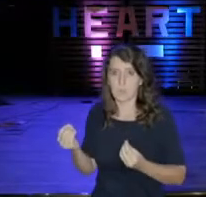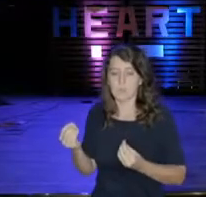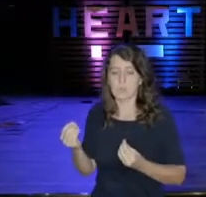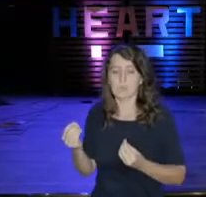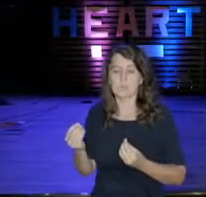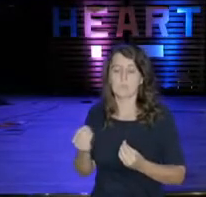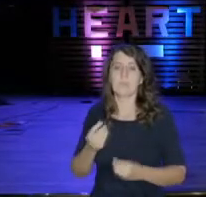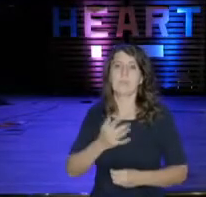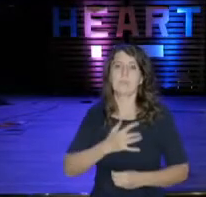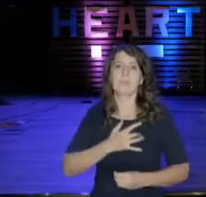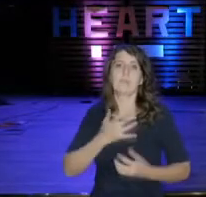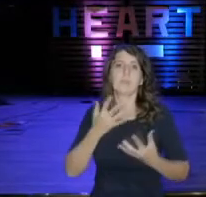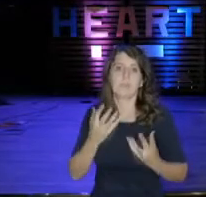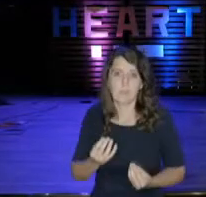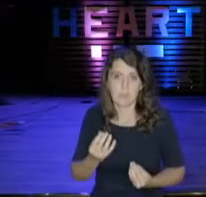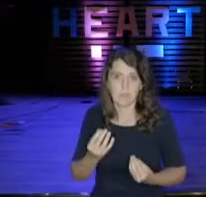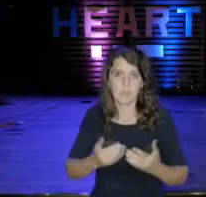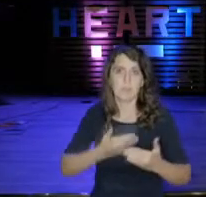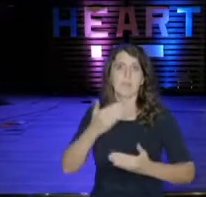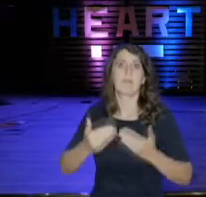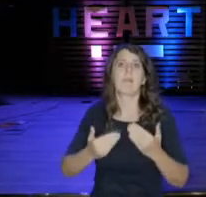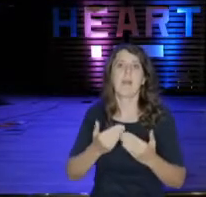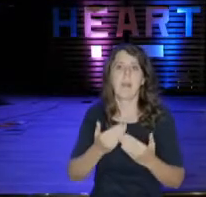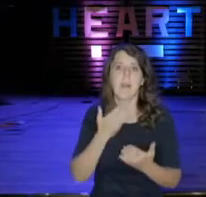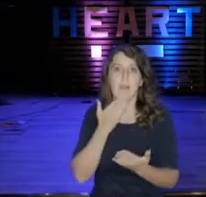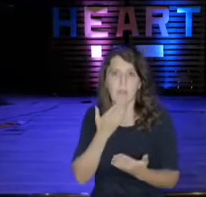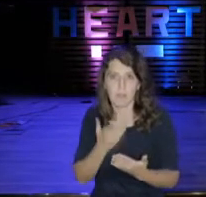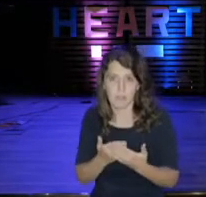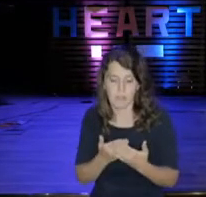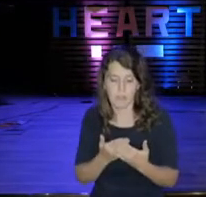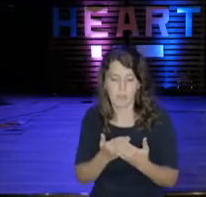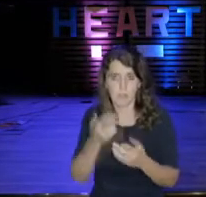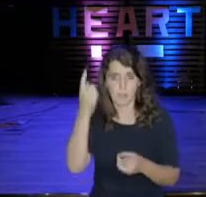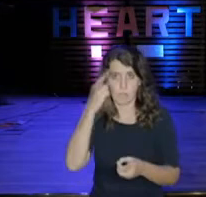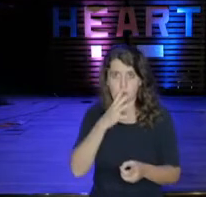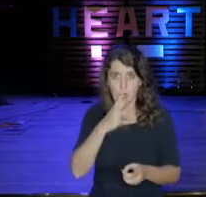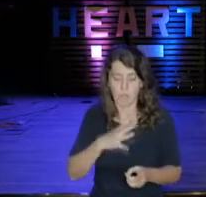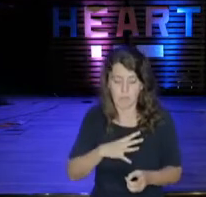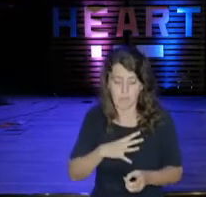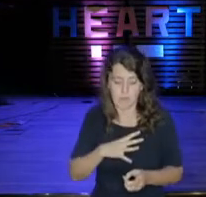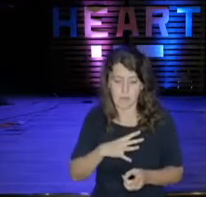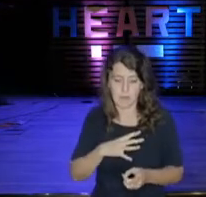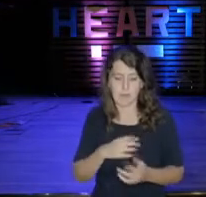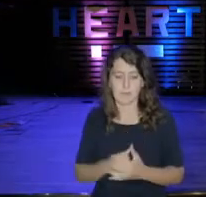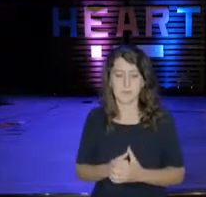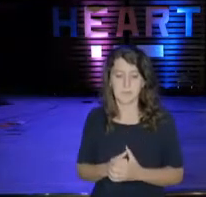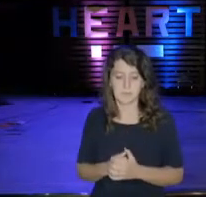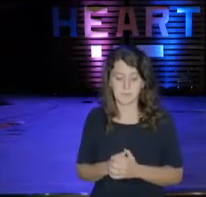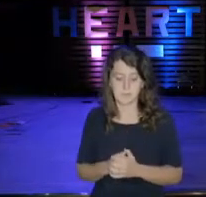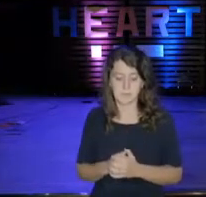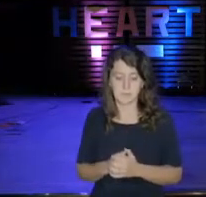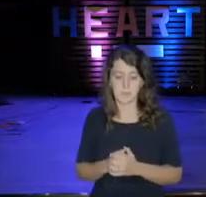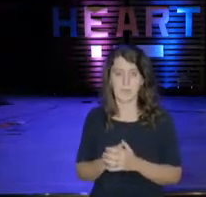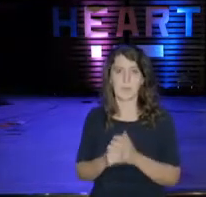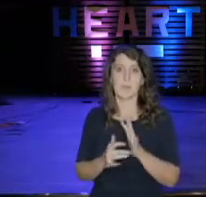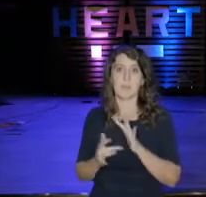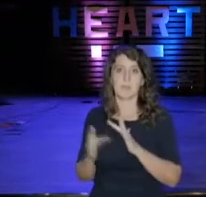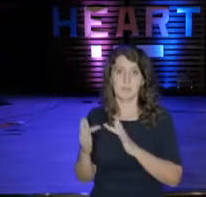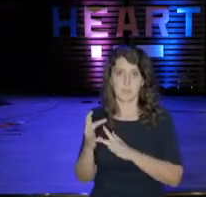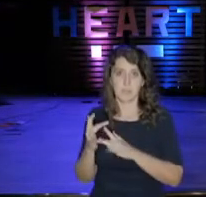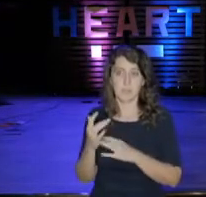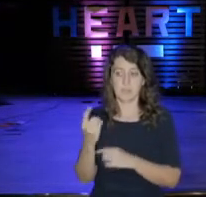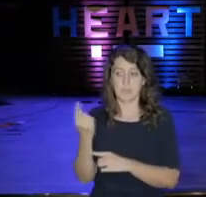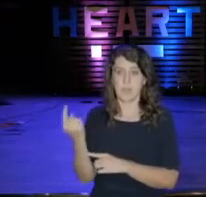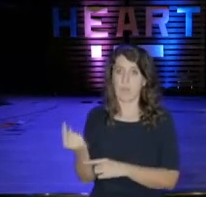and kind and good to her. And he alone, of all the people in that crowd,